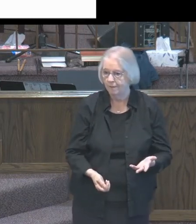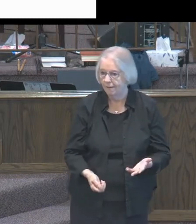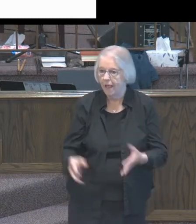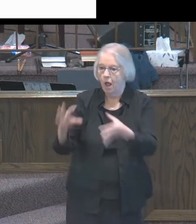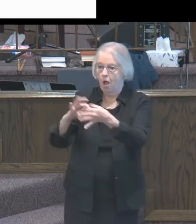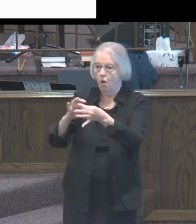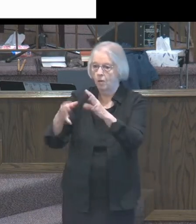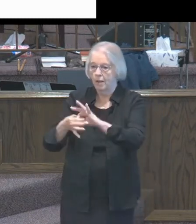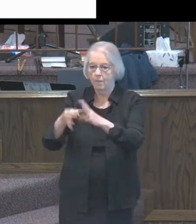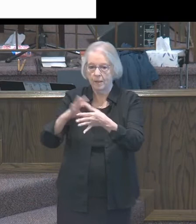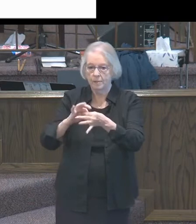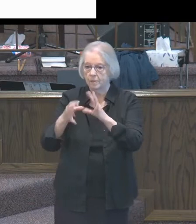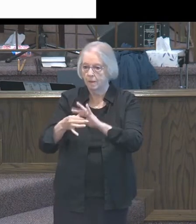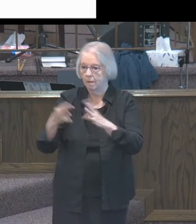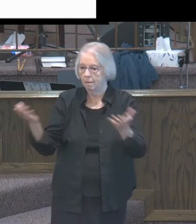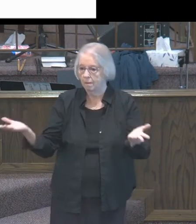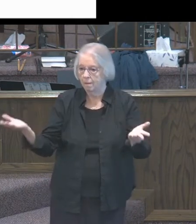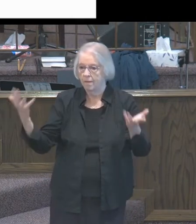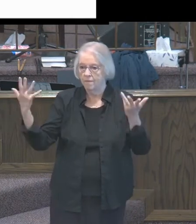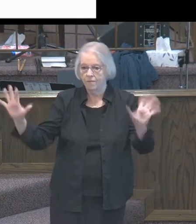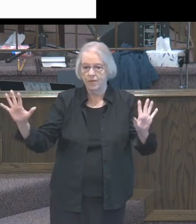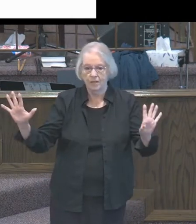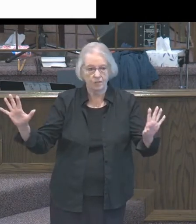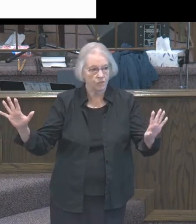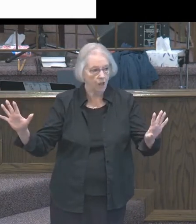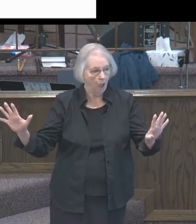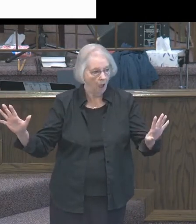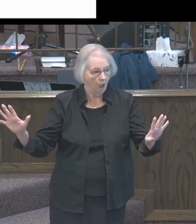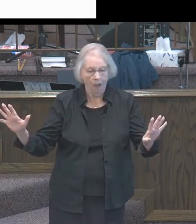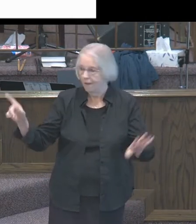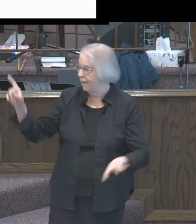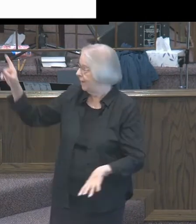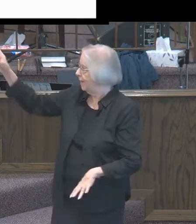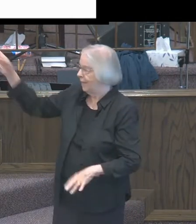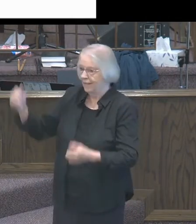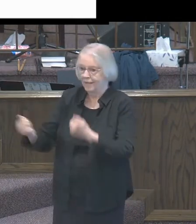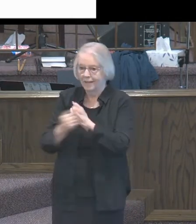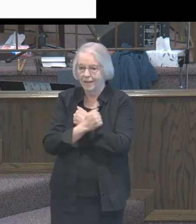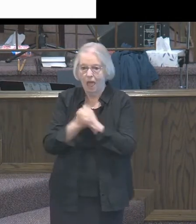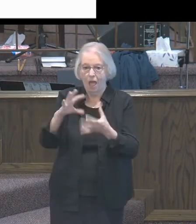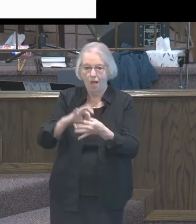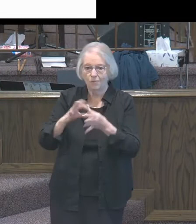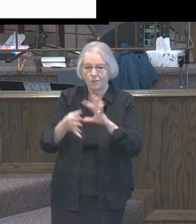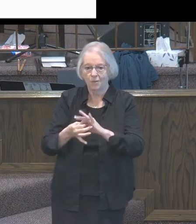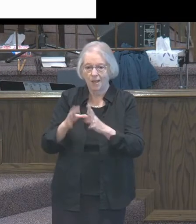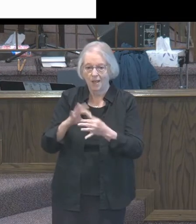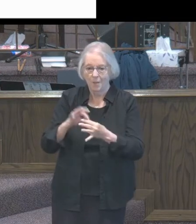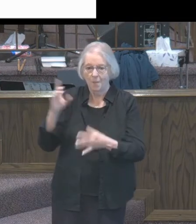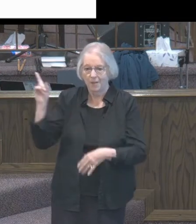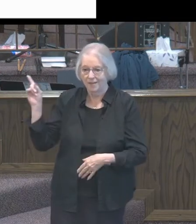I love the Olympics. I love parts of the Olympics. The parts of the Olympics that I really like, I don't get to watch on regular TV.